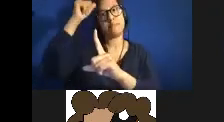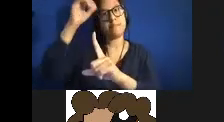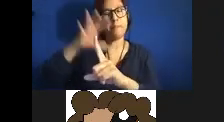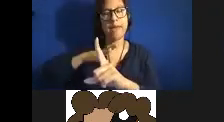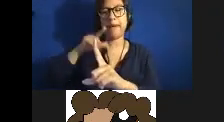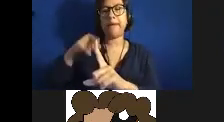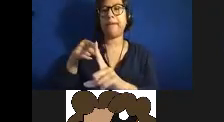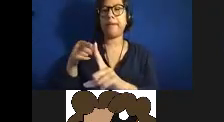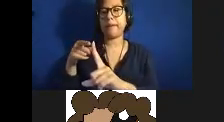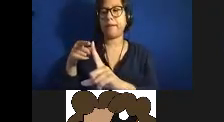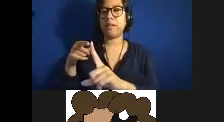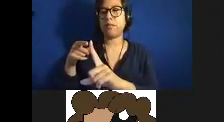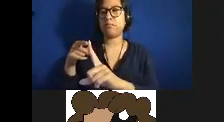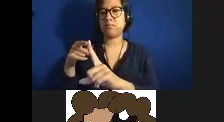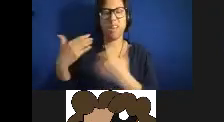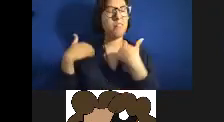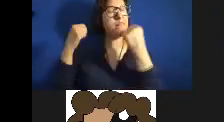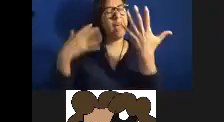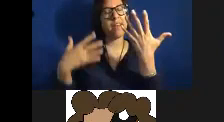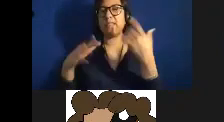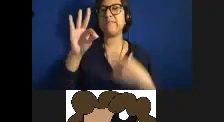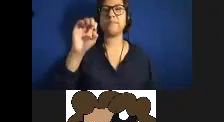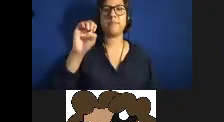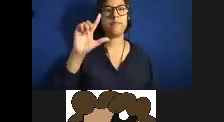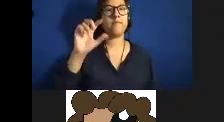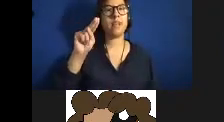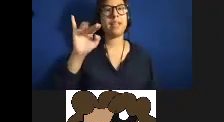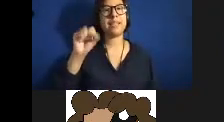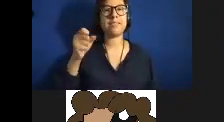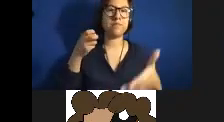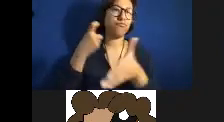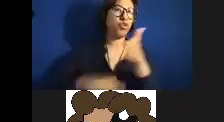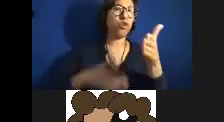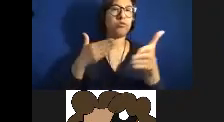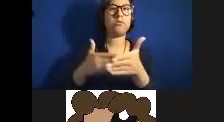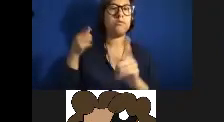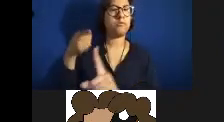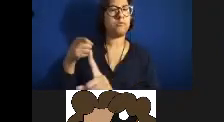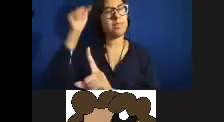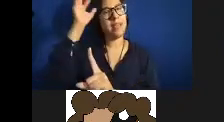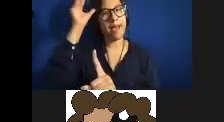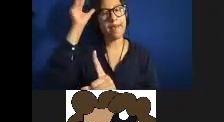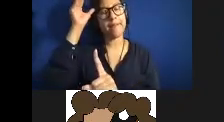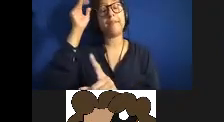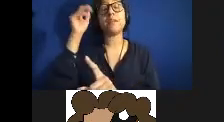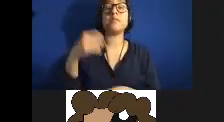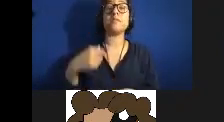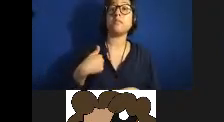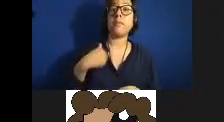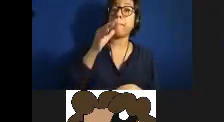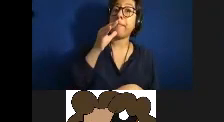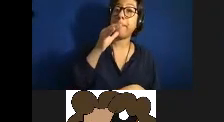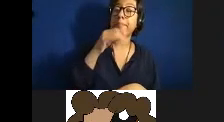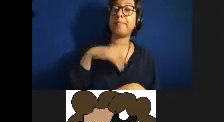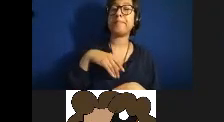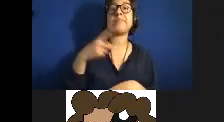know, had felonies, right? She would oftentimes, right, like they would get in